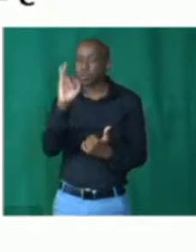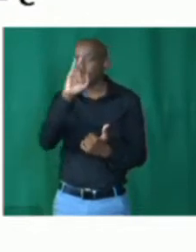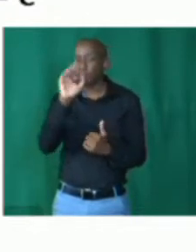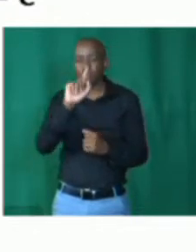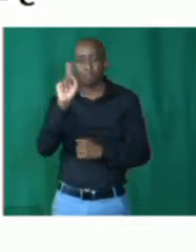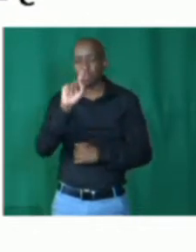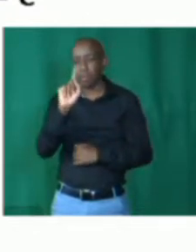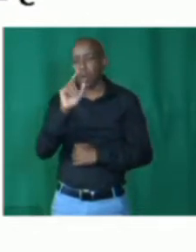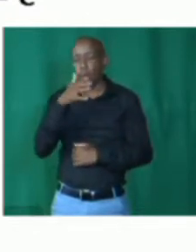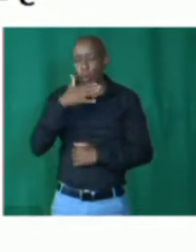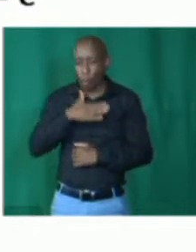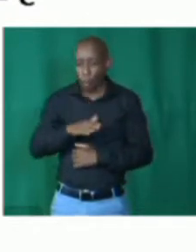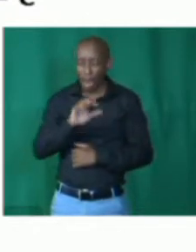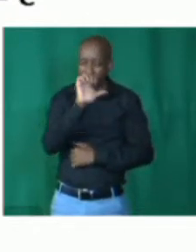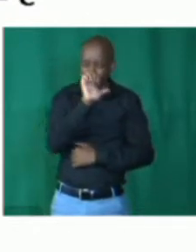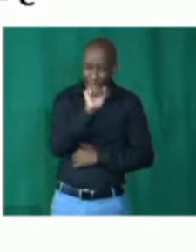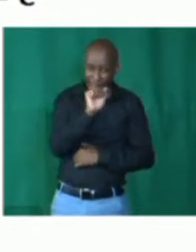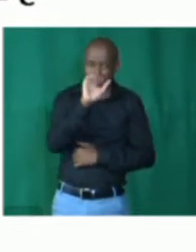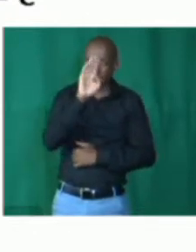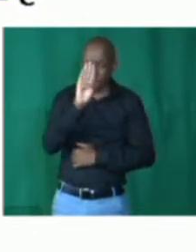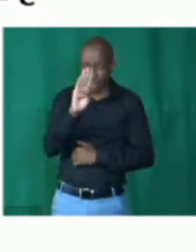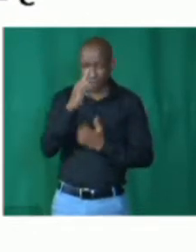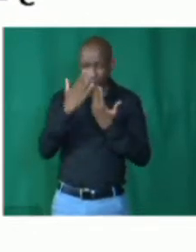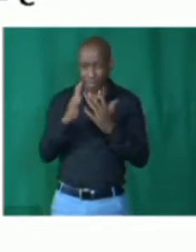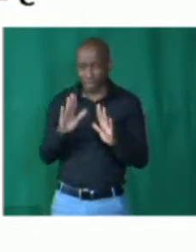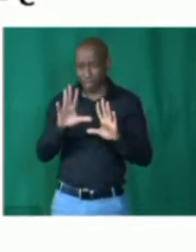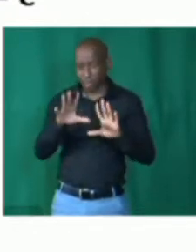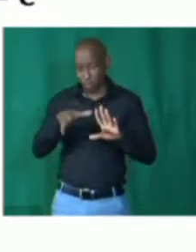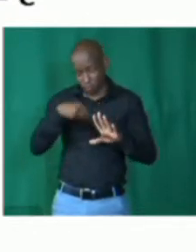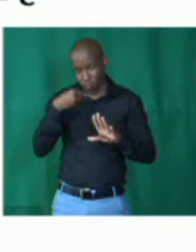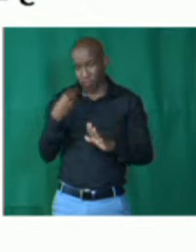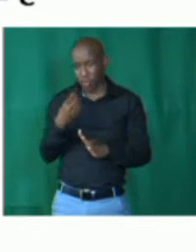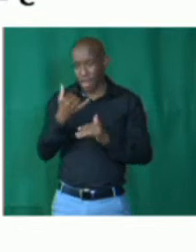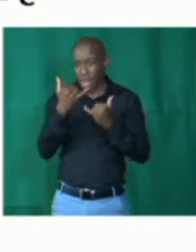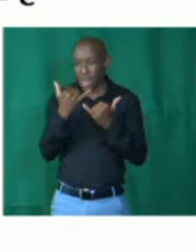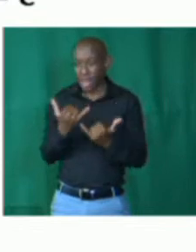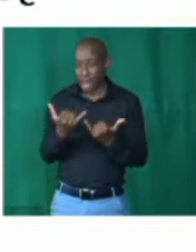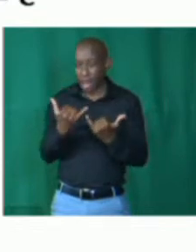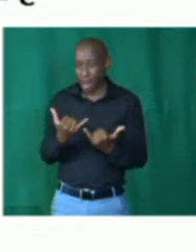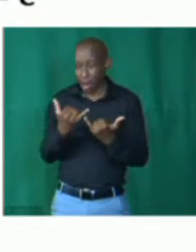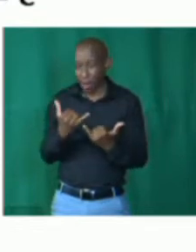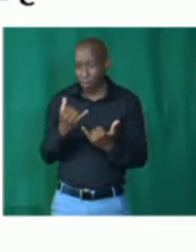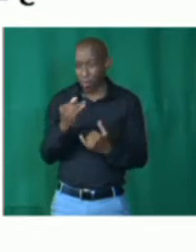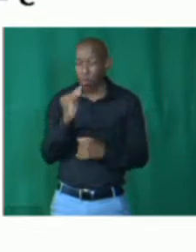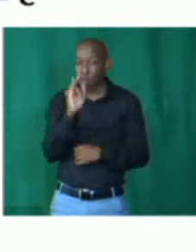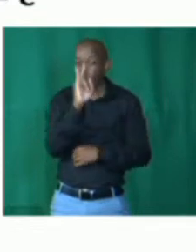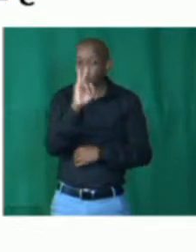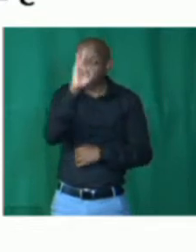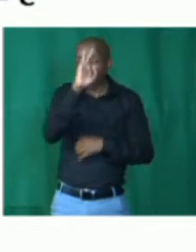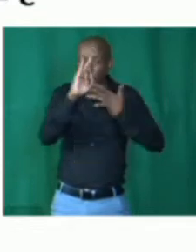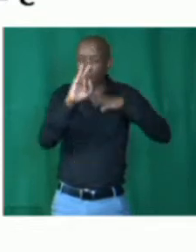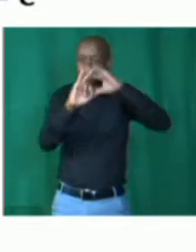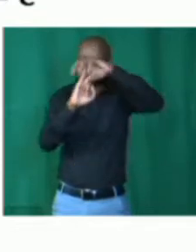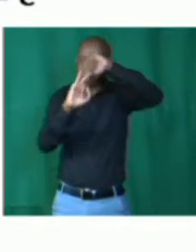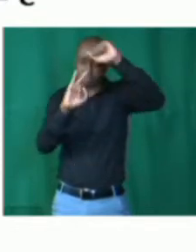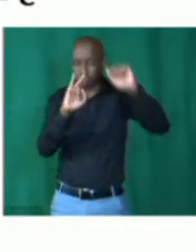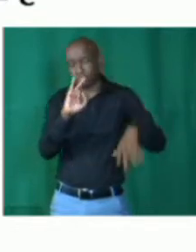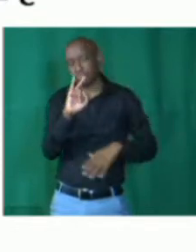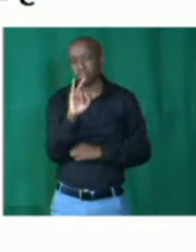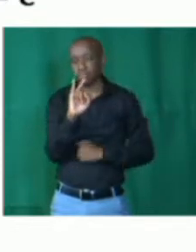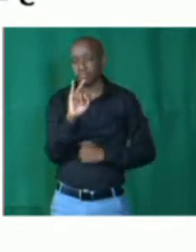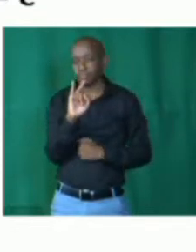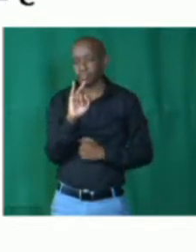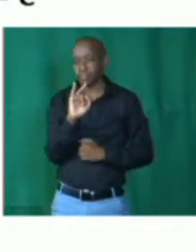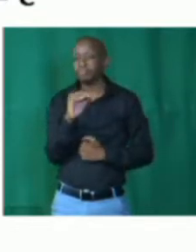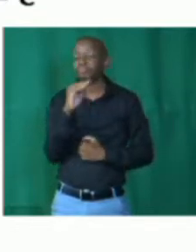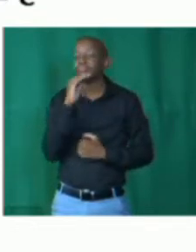find AB. Okay, so we have to remove this squared there. Okay,